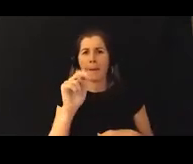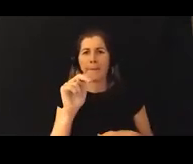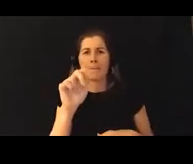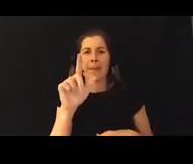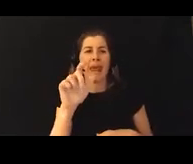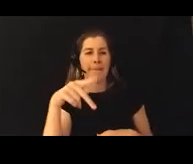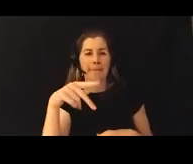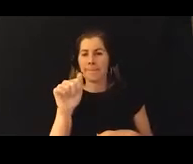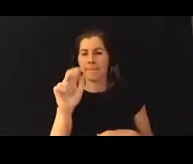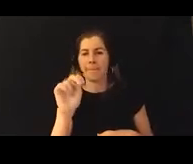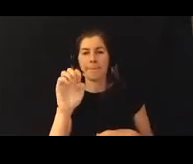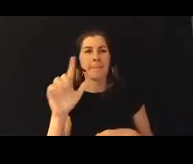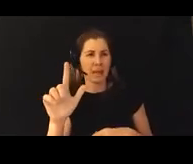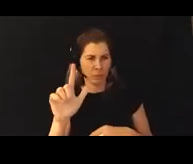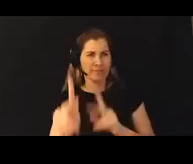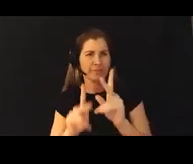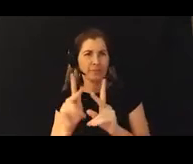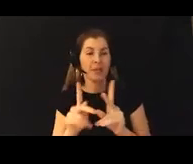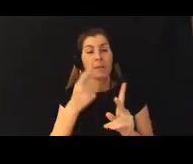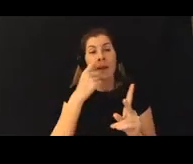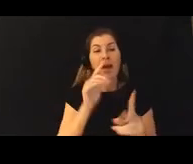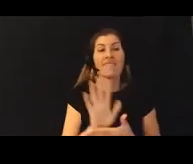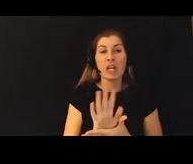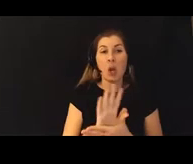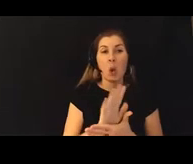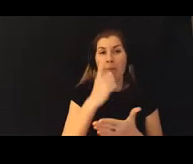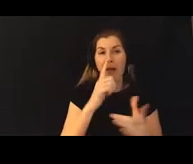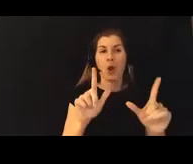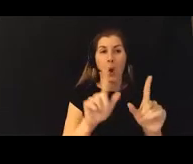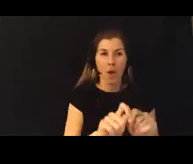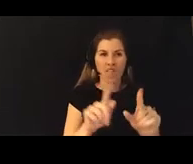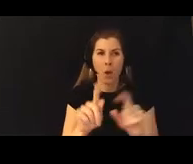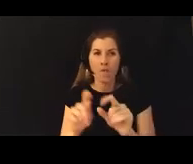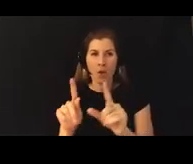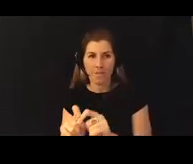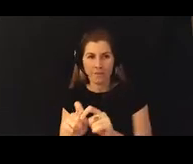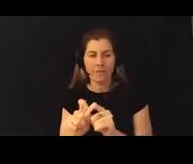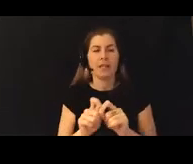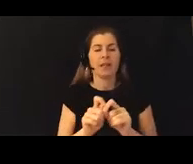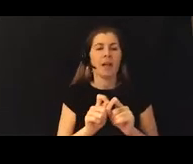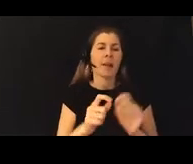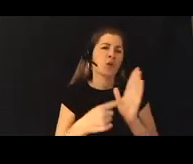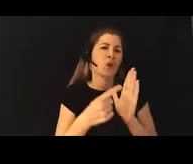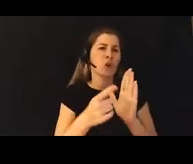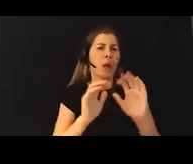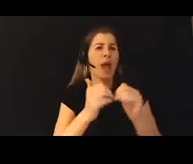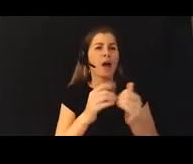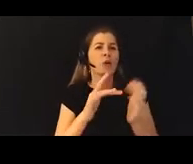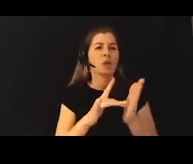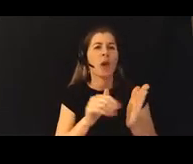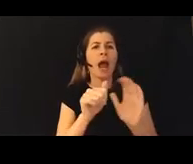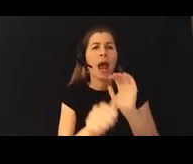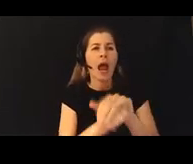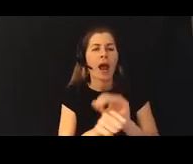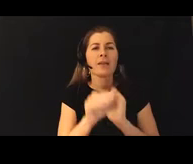your videos down or your webcams to turn them off. And also, I want to show you how to hide non-video participants. So if